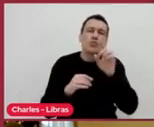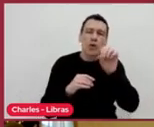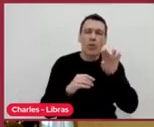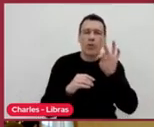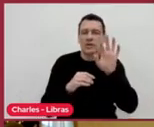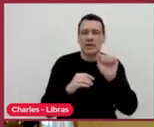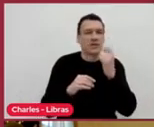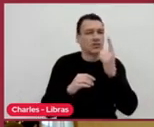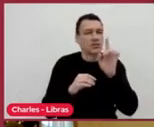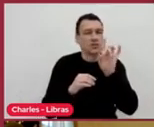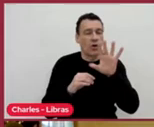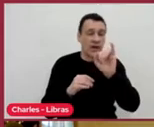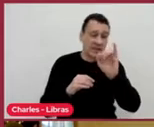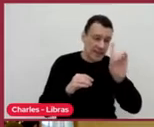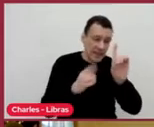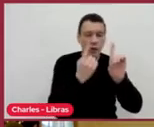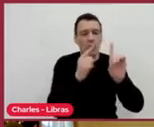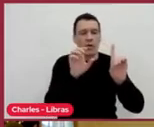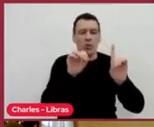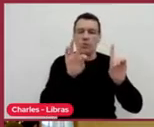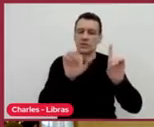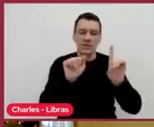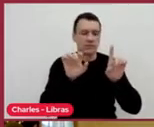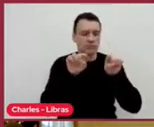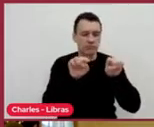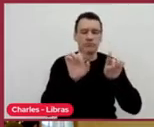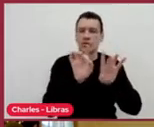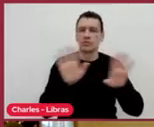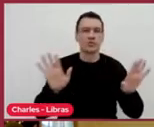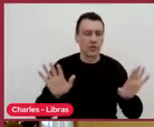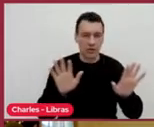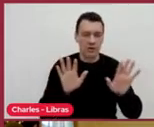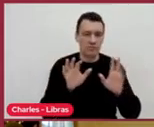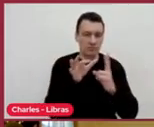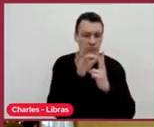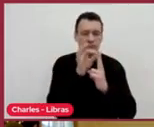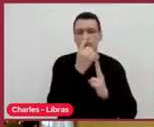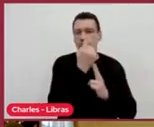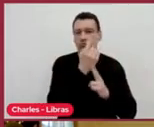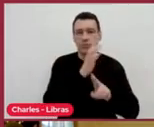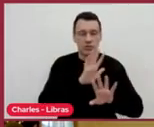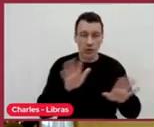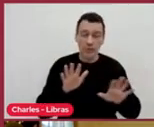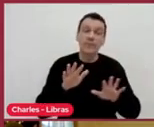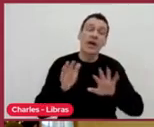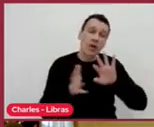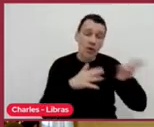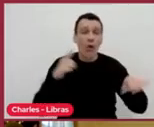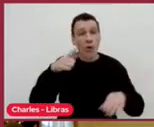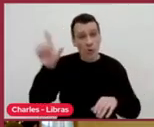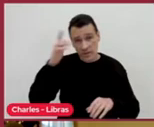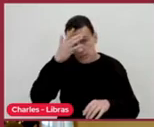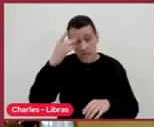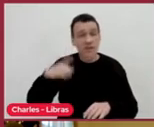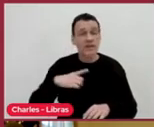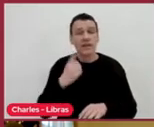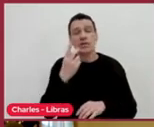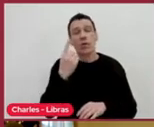that's called 121, and the person 20 have two accounts. One is